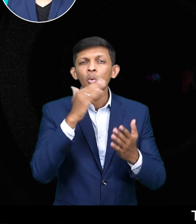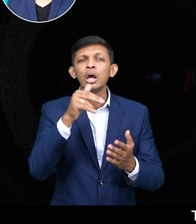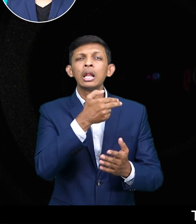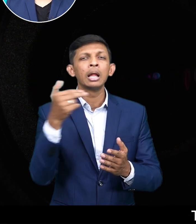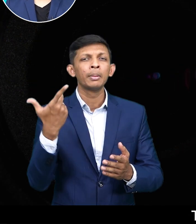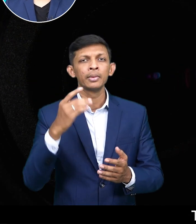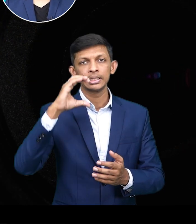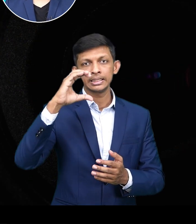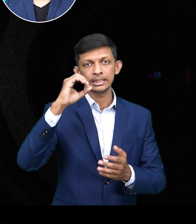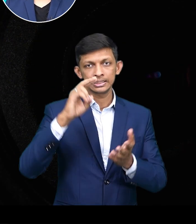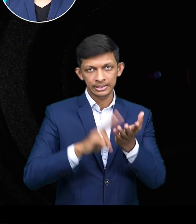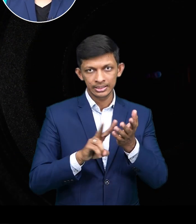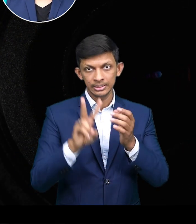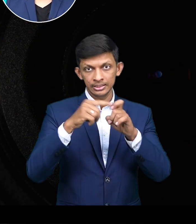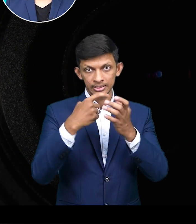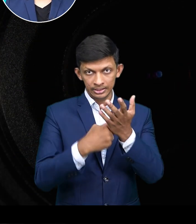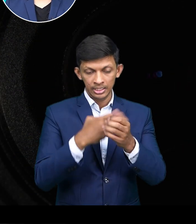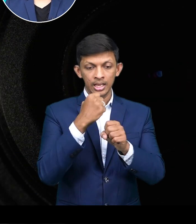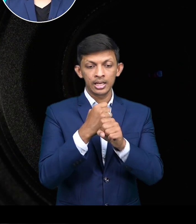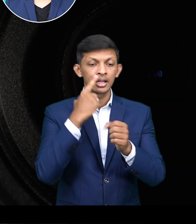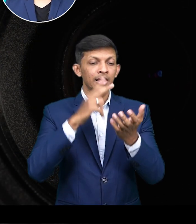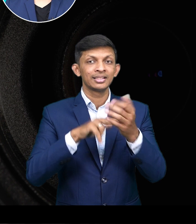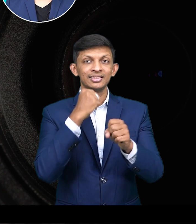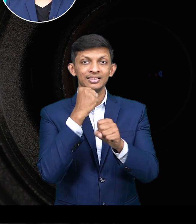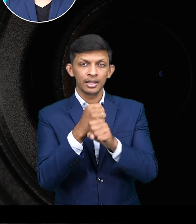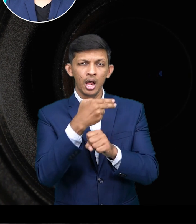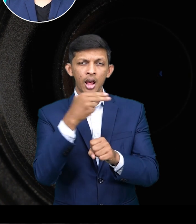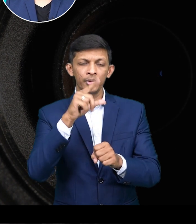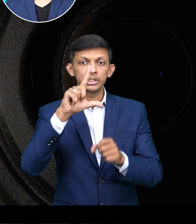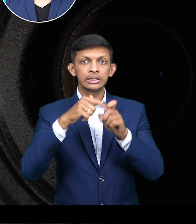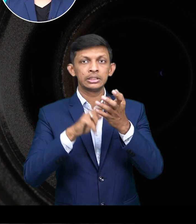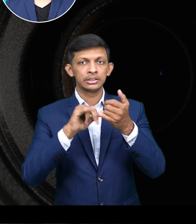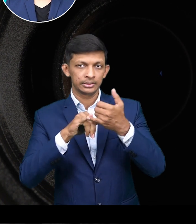Therefore, it is called a converging lens.